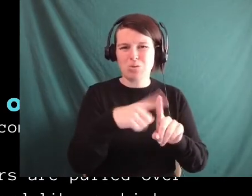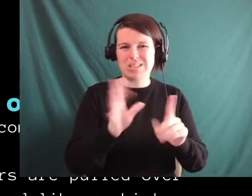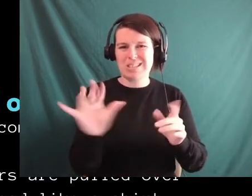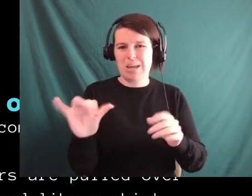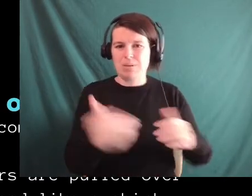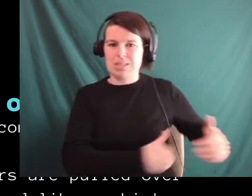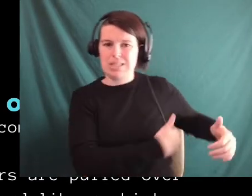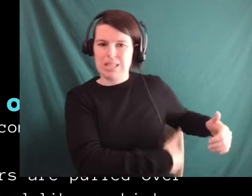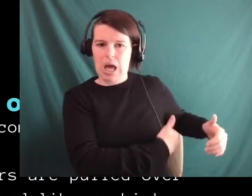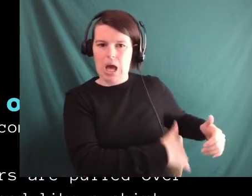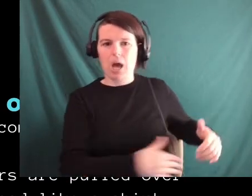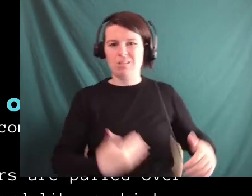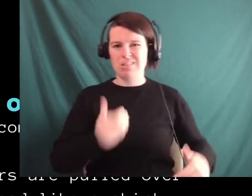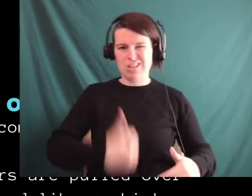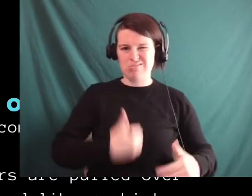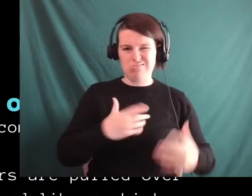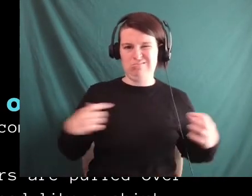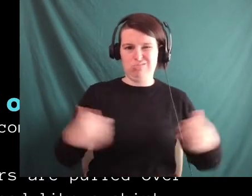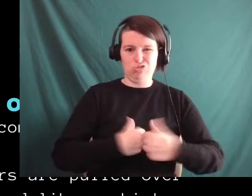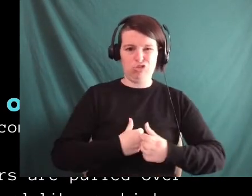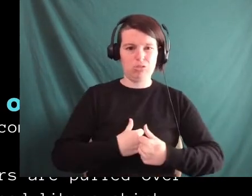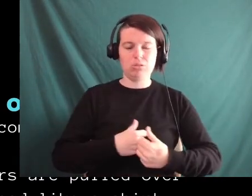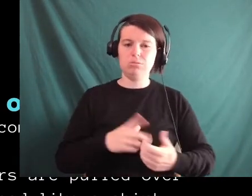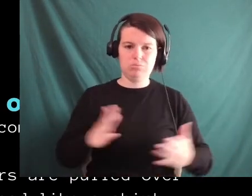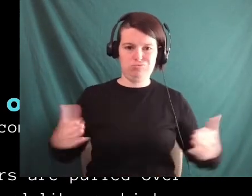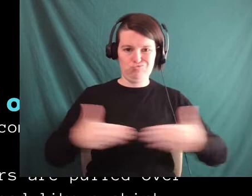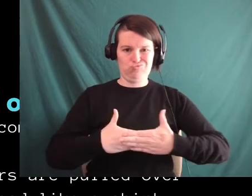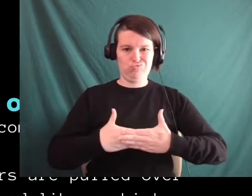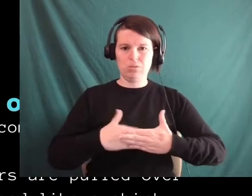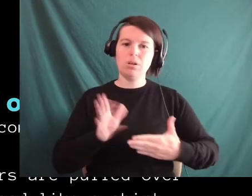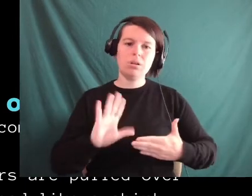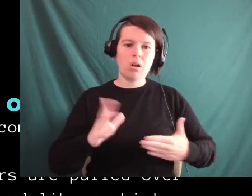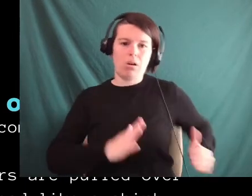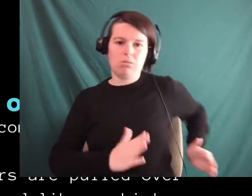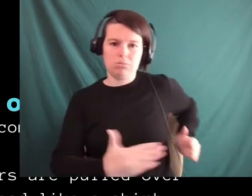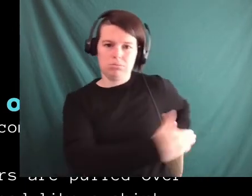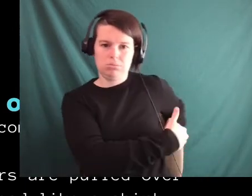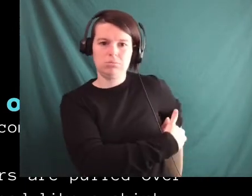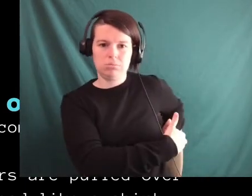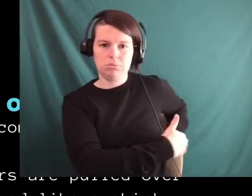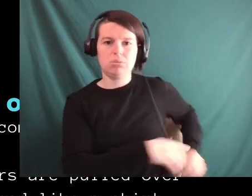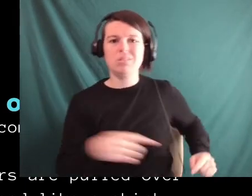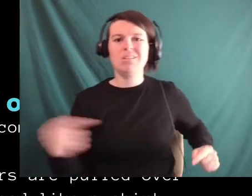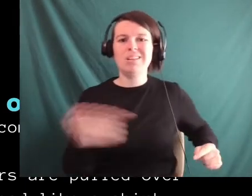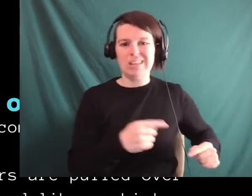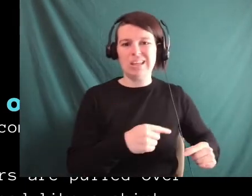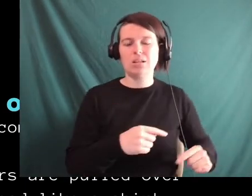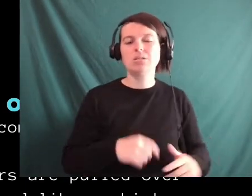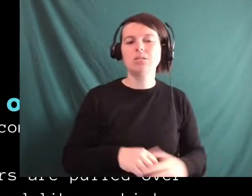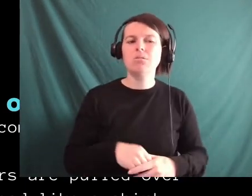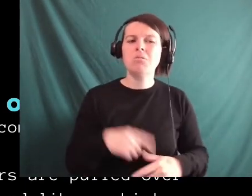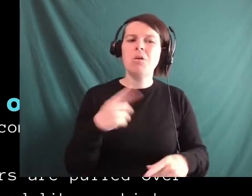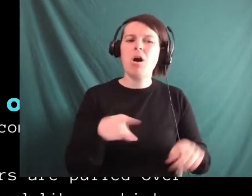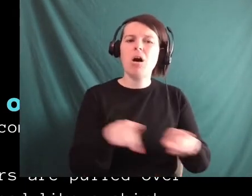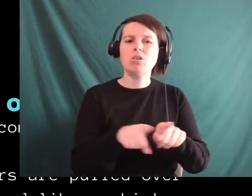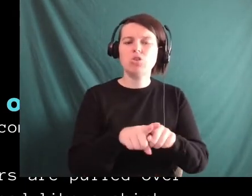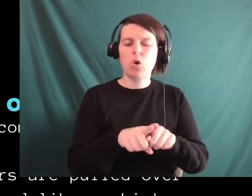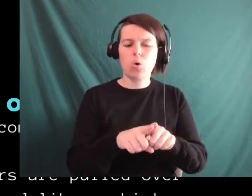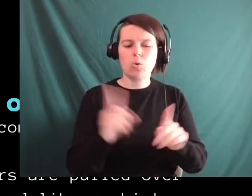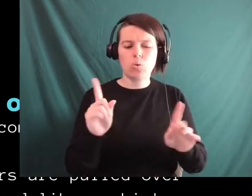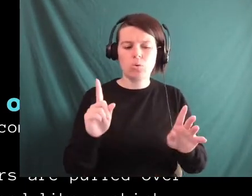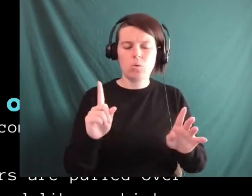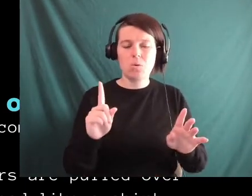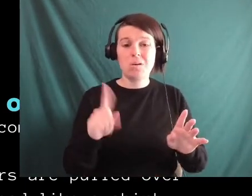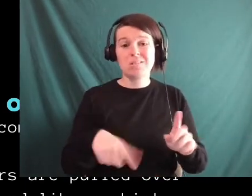Velcro closure that you can see in the picture on the slide. Velcro binders also allow you to to bind at